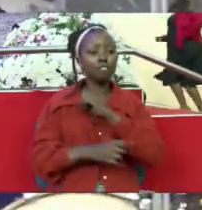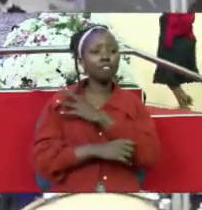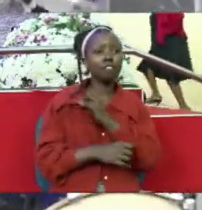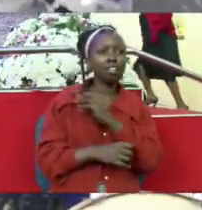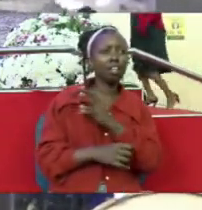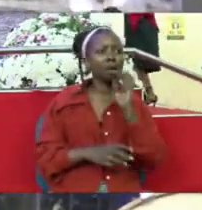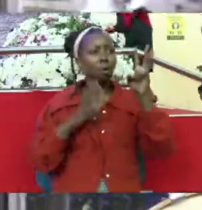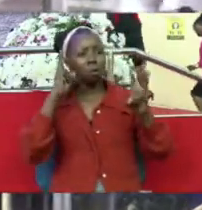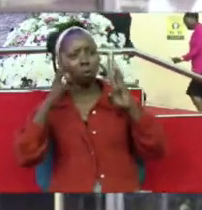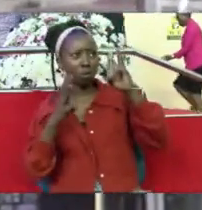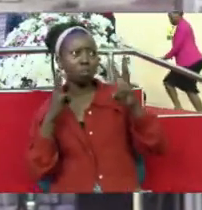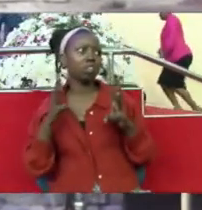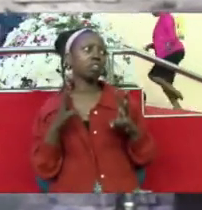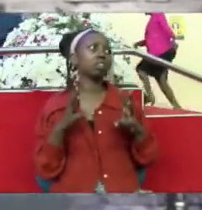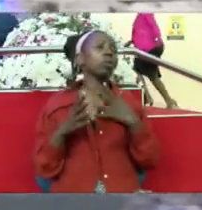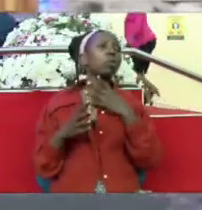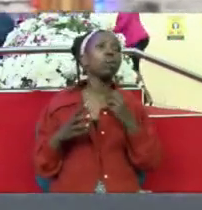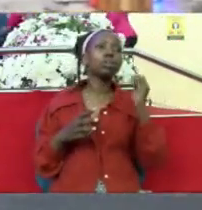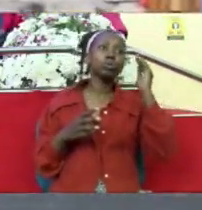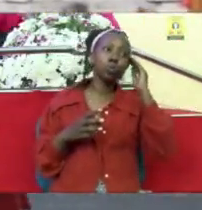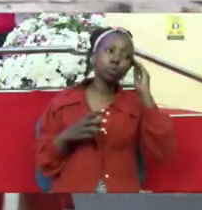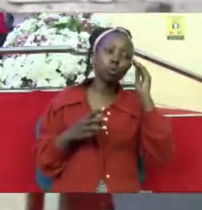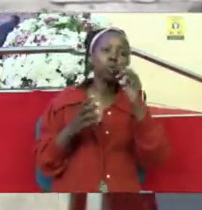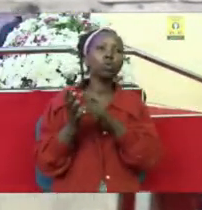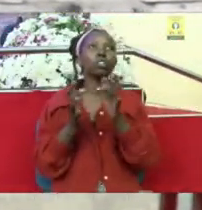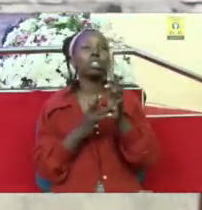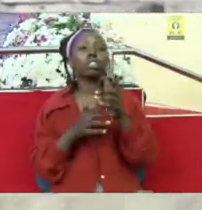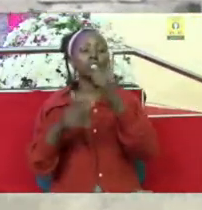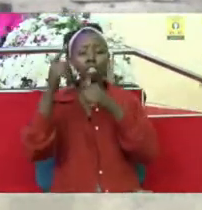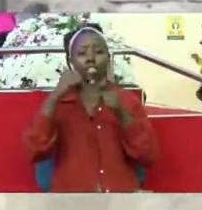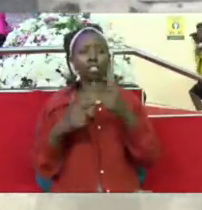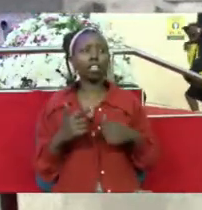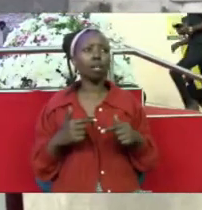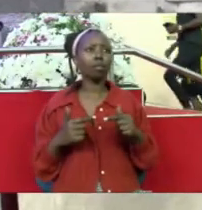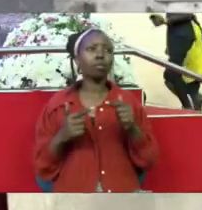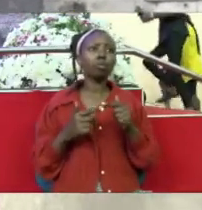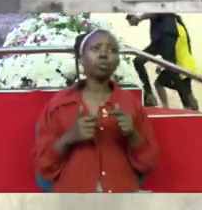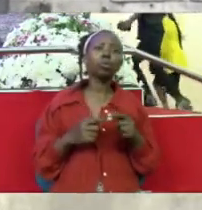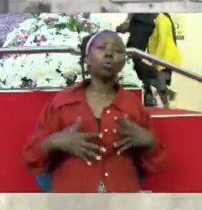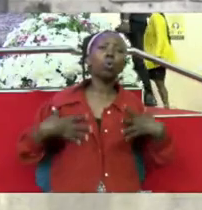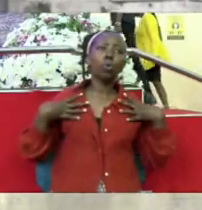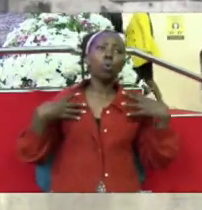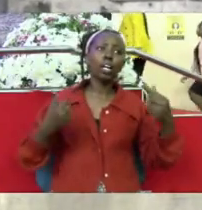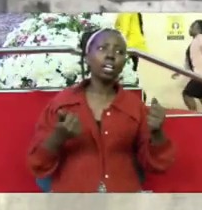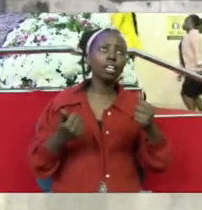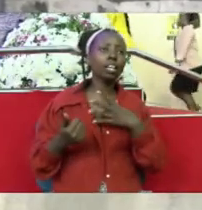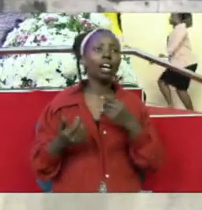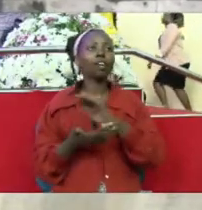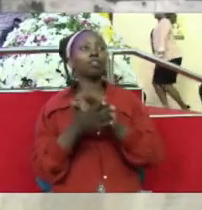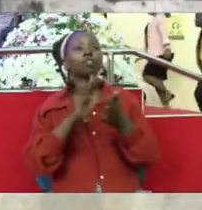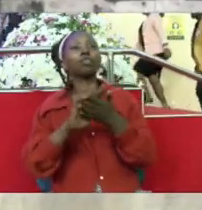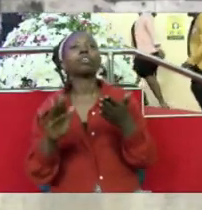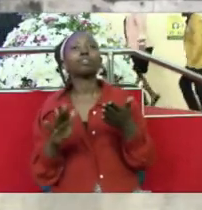there are worries, kama kuna matatizo, we need to know that Jesus came. Lazima tujue Yesu alikuja. To heal and to forgive. Ili kusamehe. To